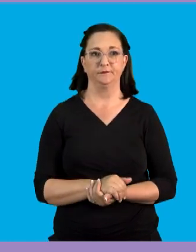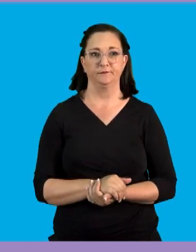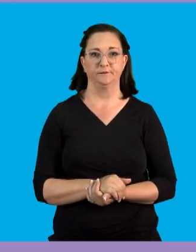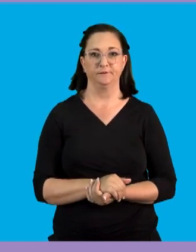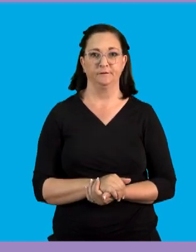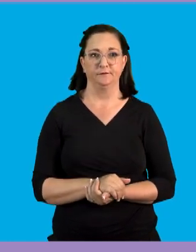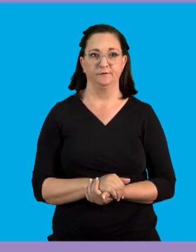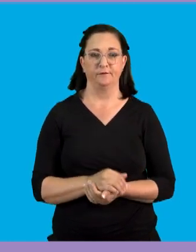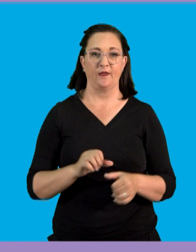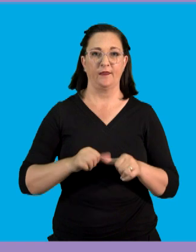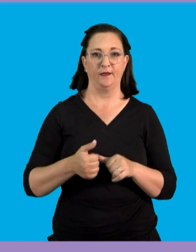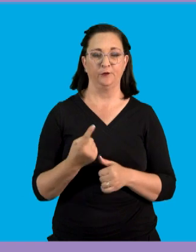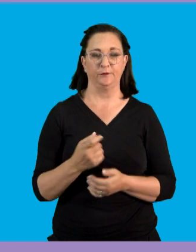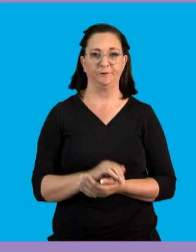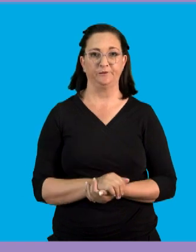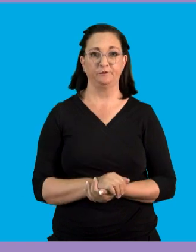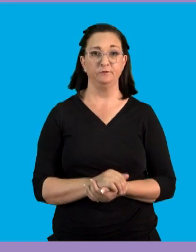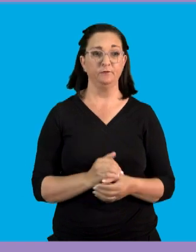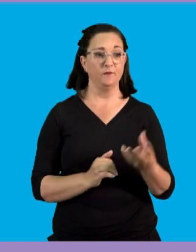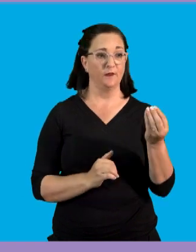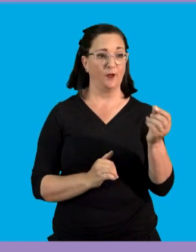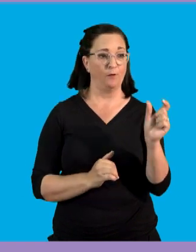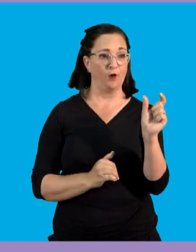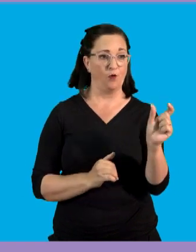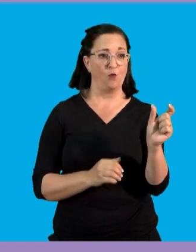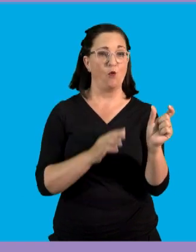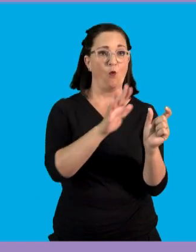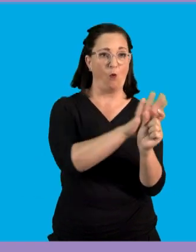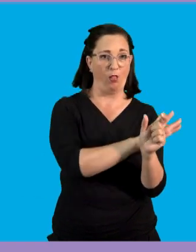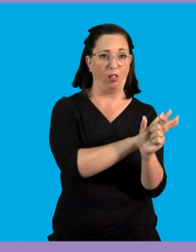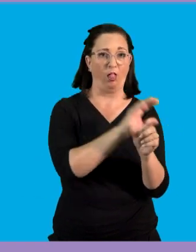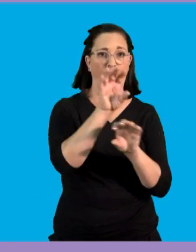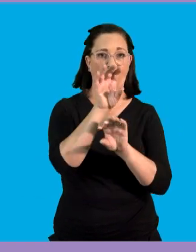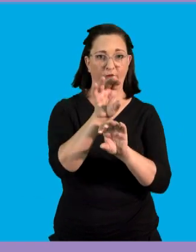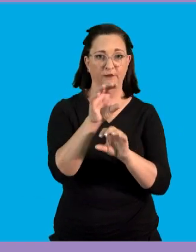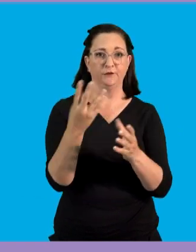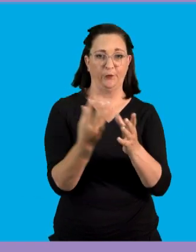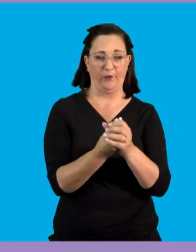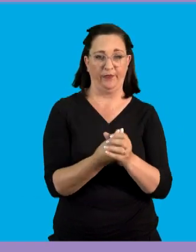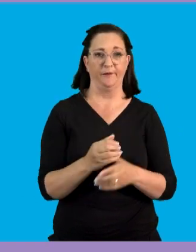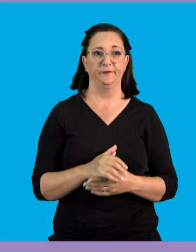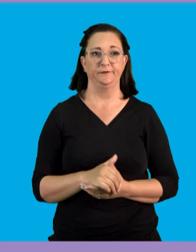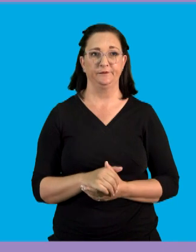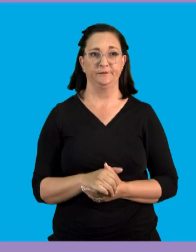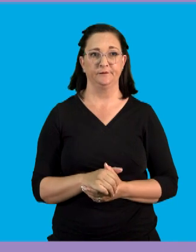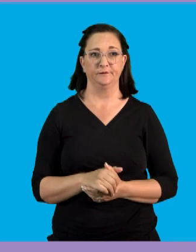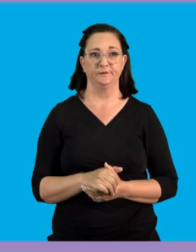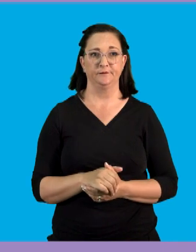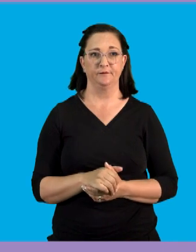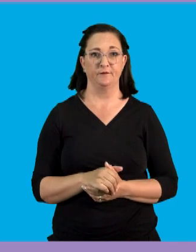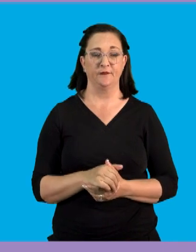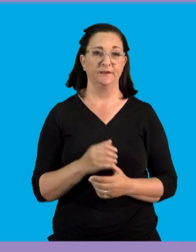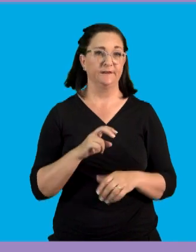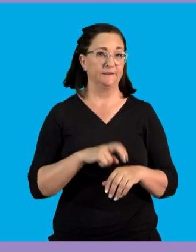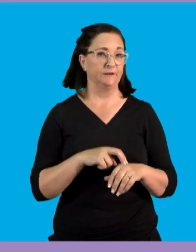answer. Let's move on to the next one. Now we have a whole number with a common fraction. And when we have a whole number